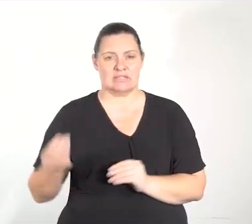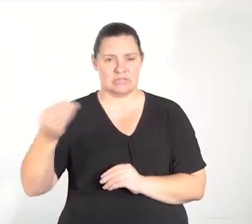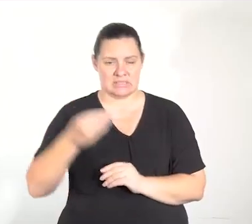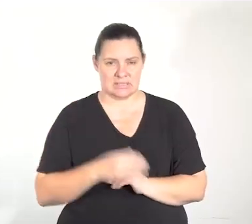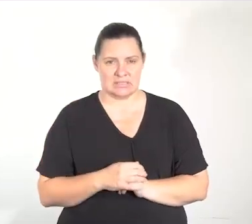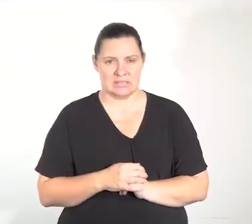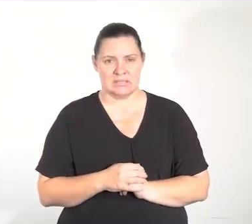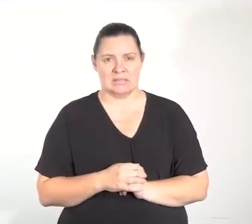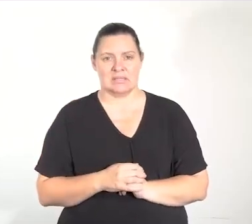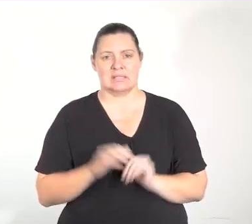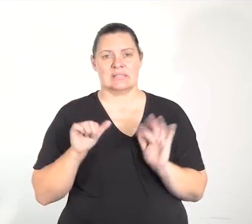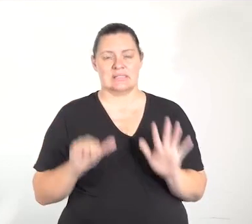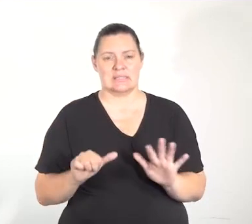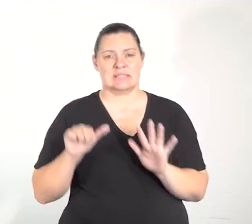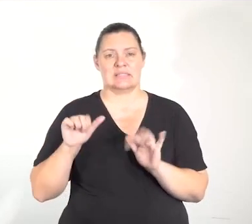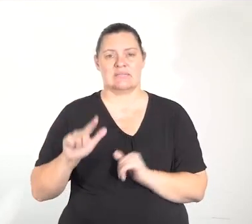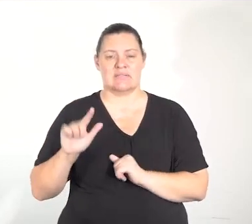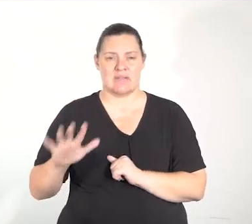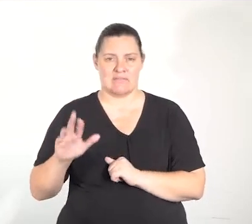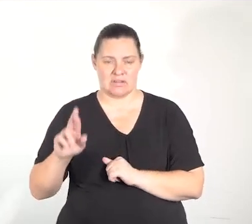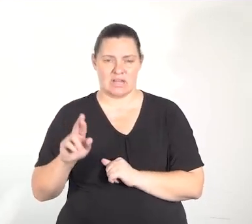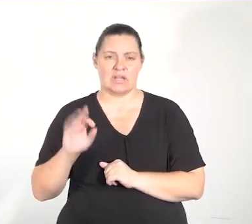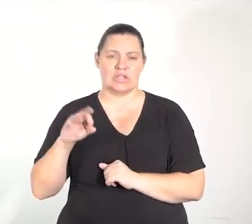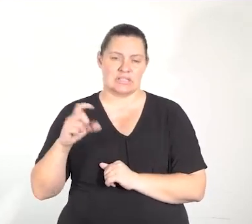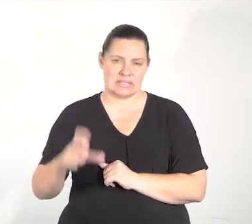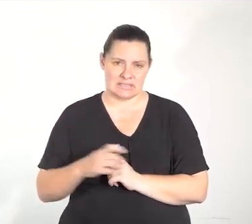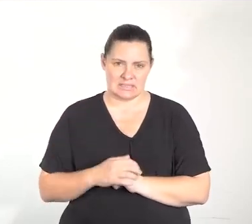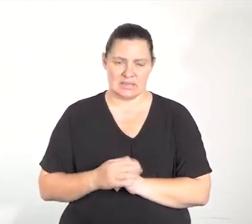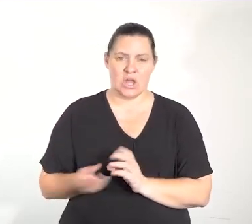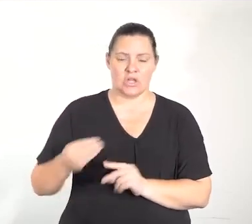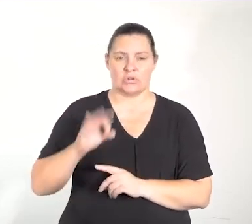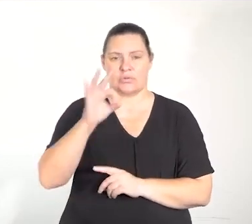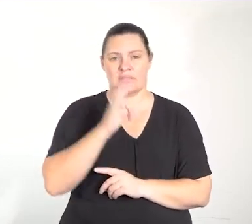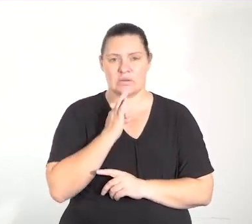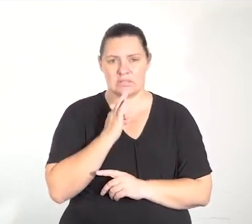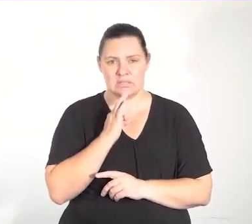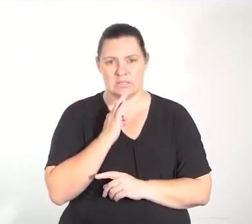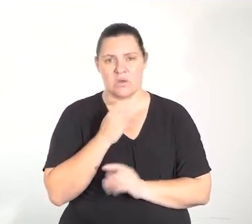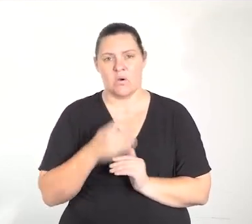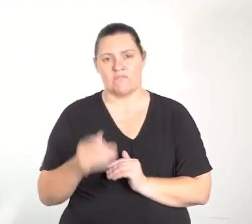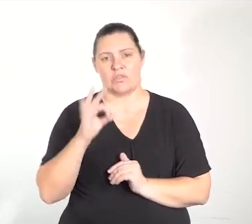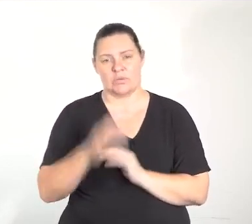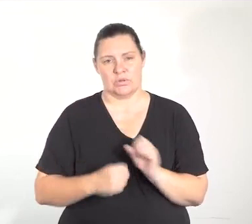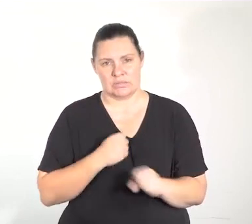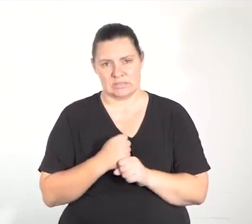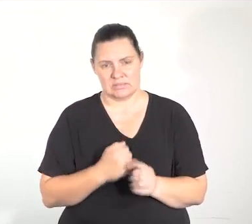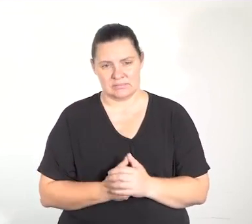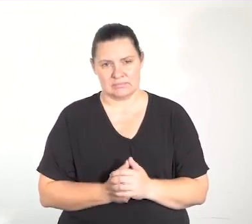interest is 675 rands and 13 cents earned on 3,000 over 3